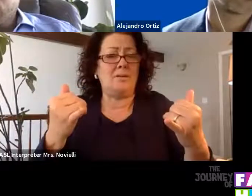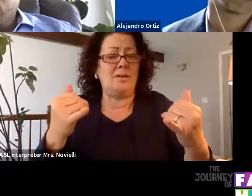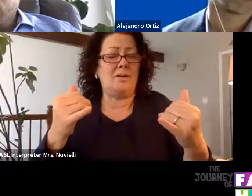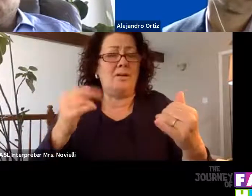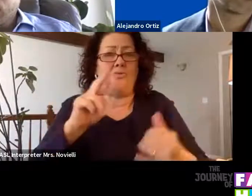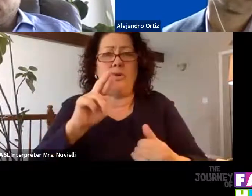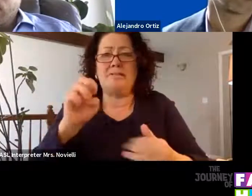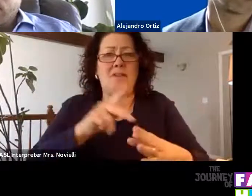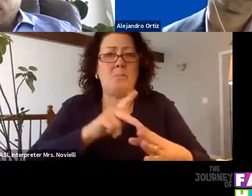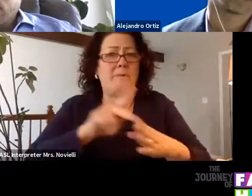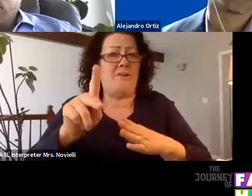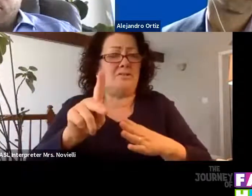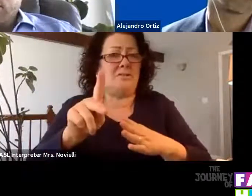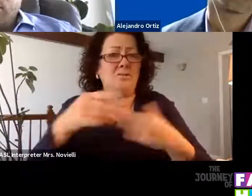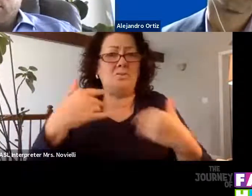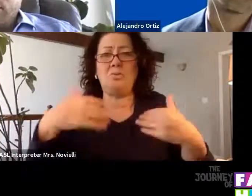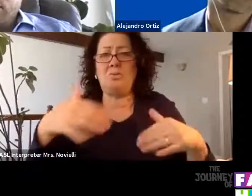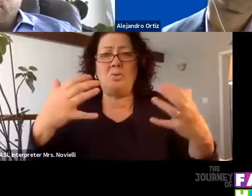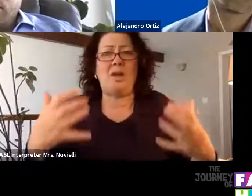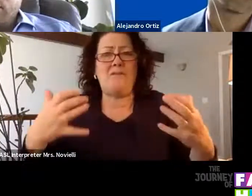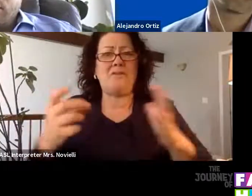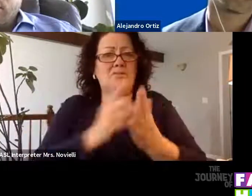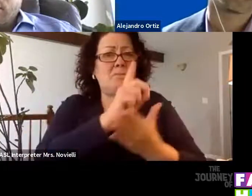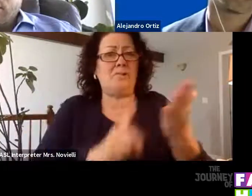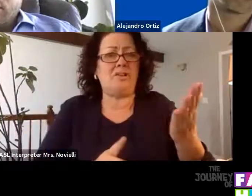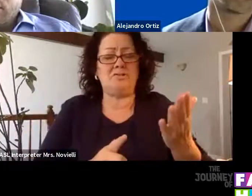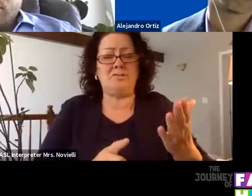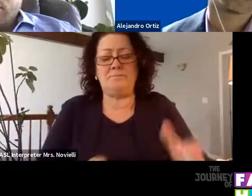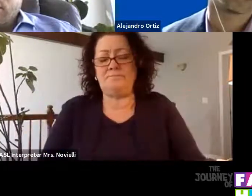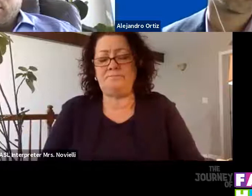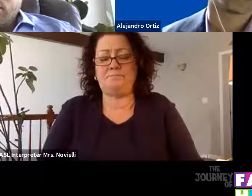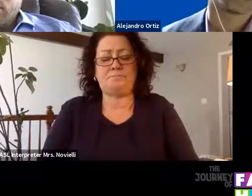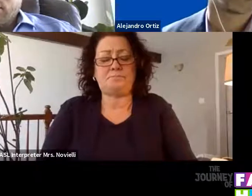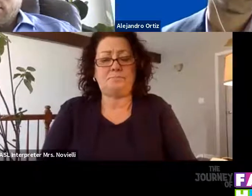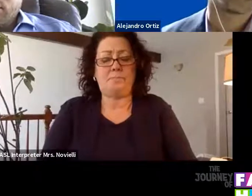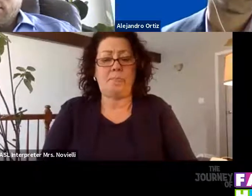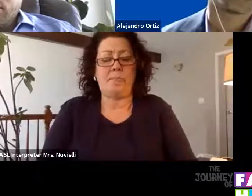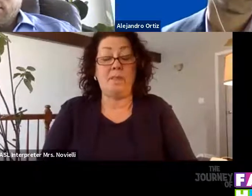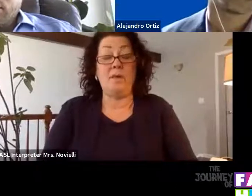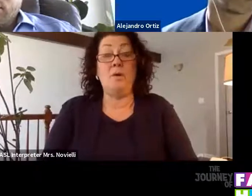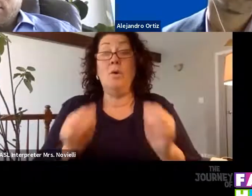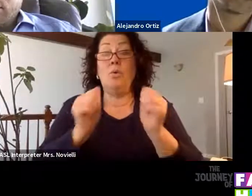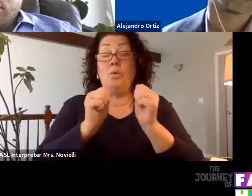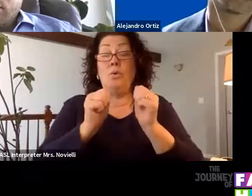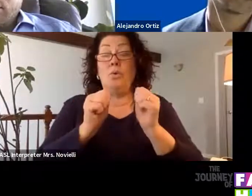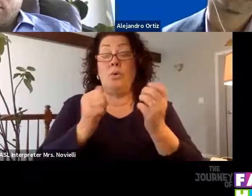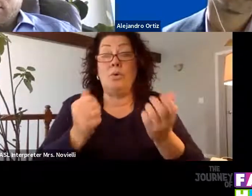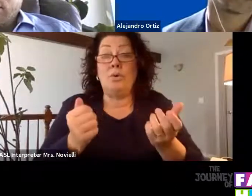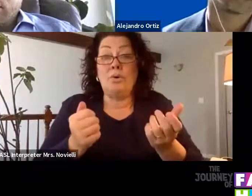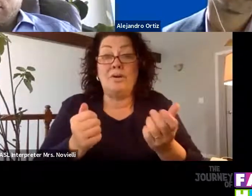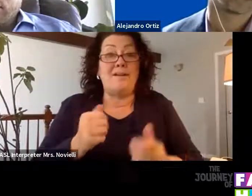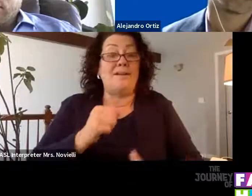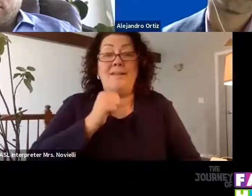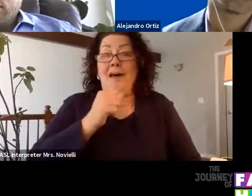professionals on their sector. You don't get those kinds of percentages because you have one or two